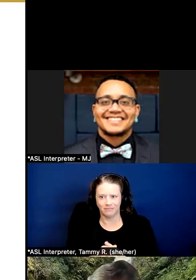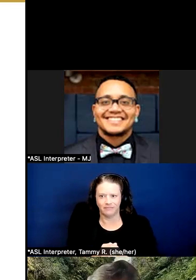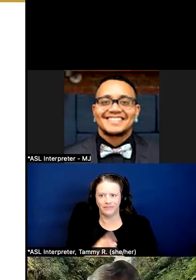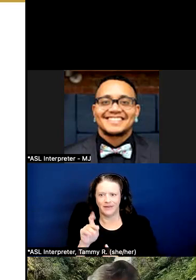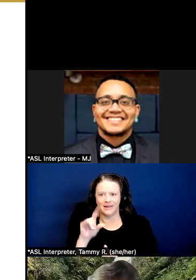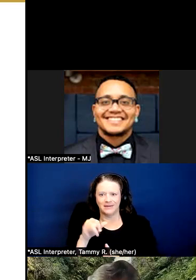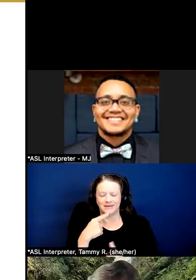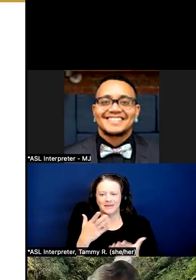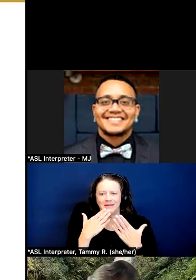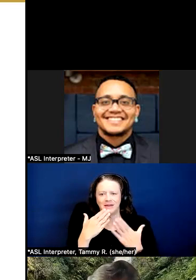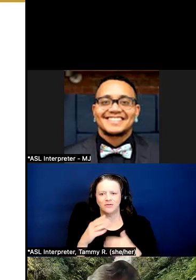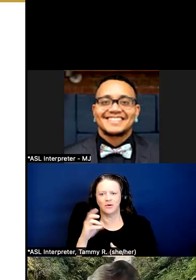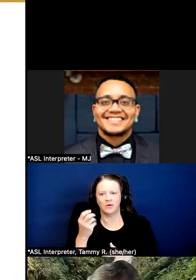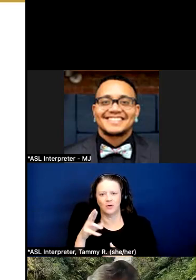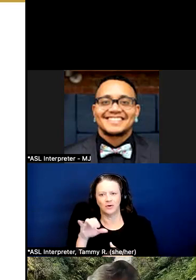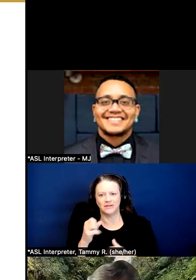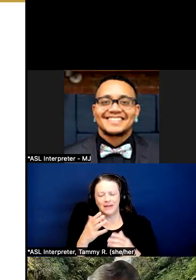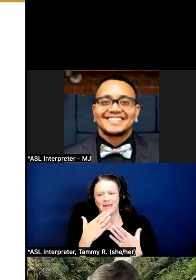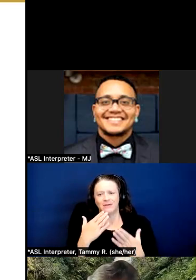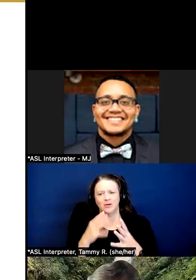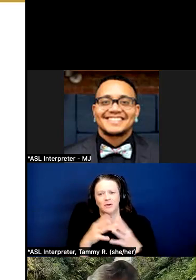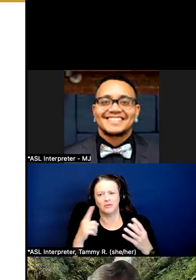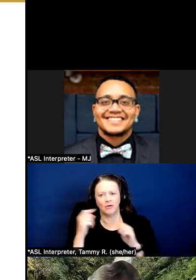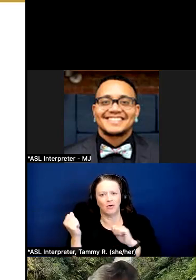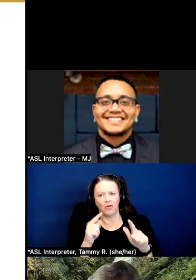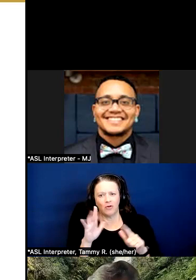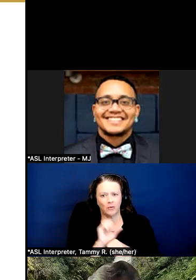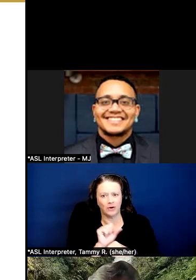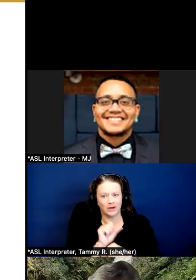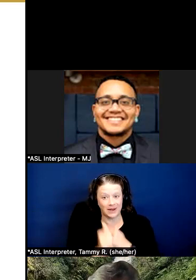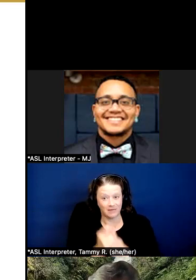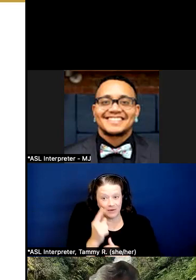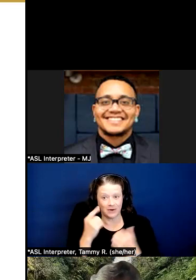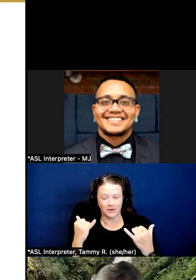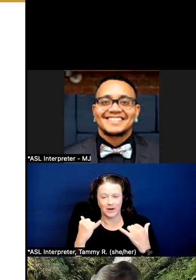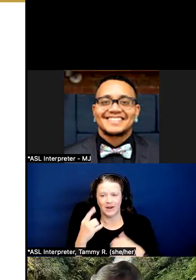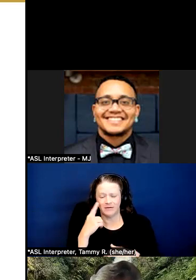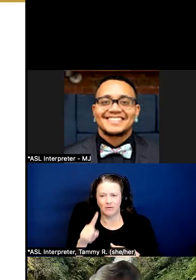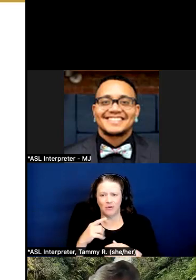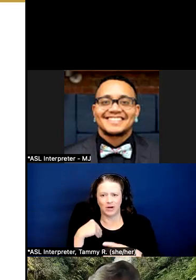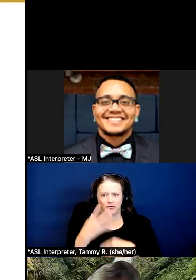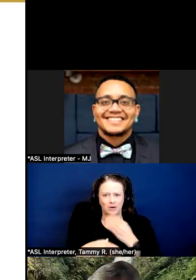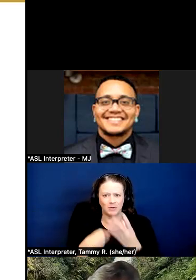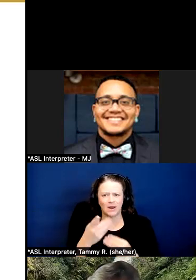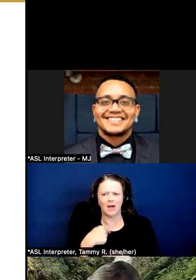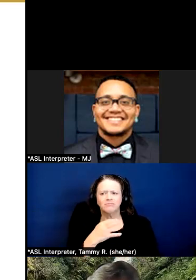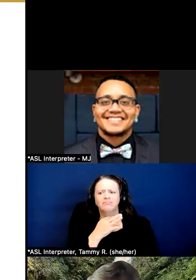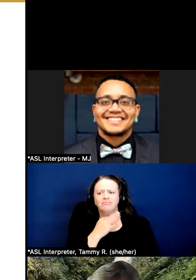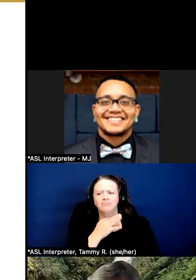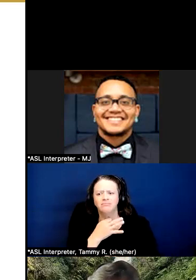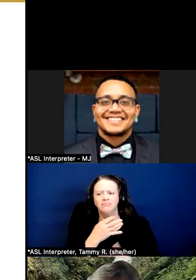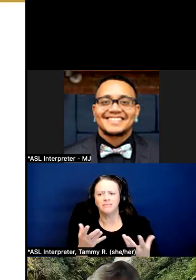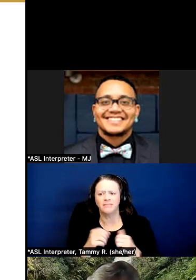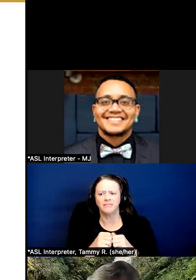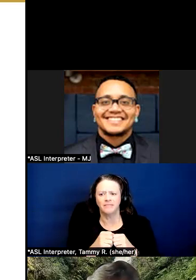Thanks all. So Cris, thanks so much for all this work, and to everybody today for contributing. I'm just like super curious about, as